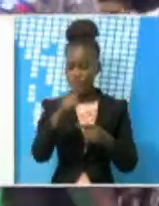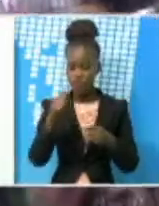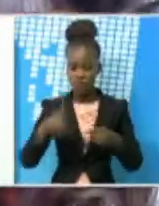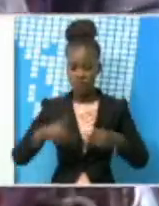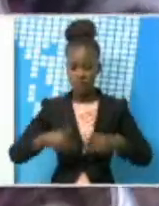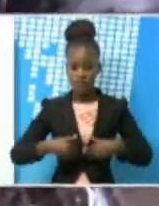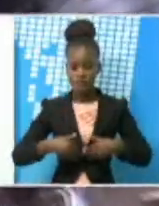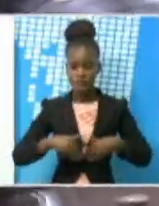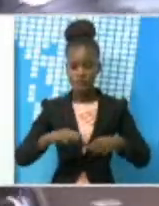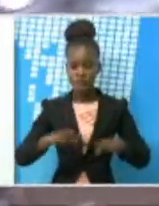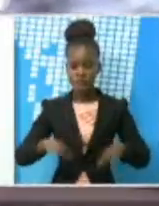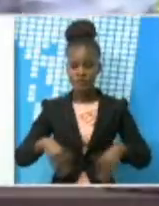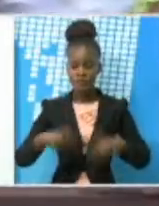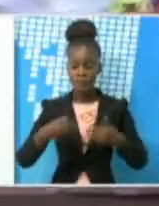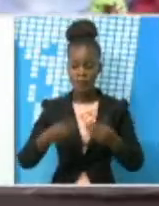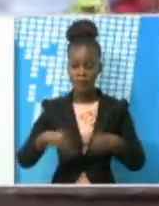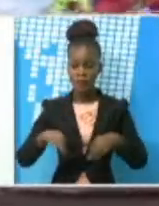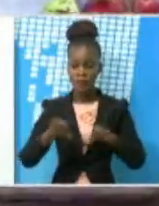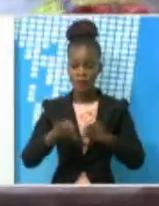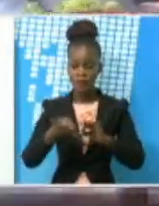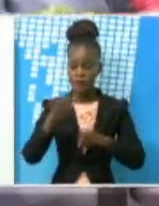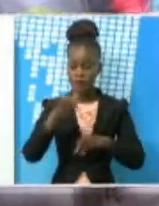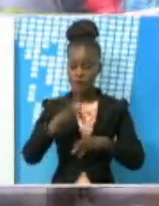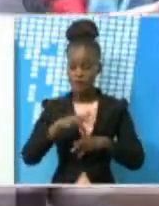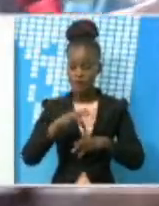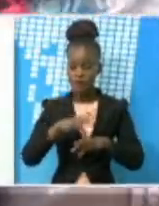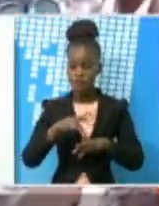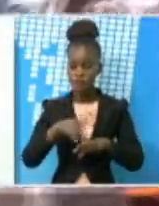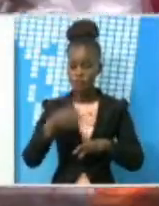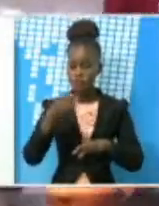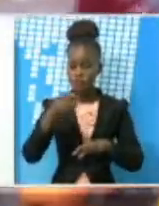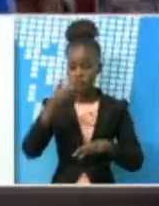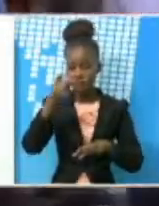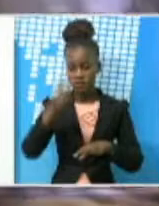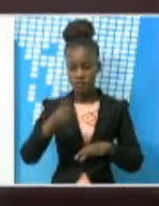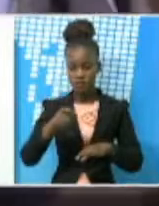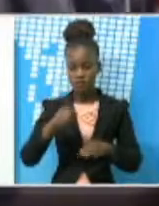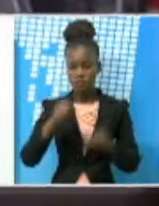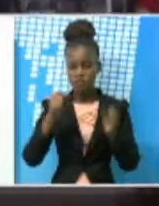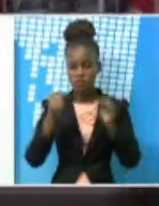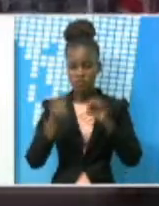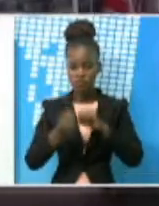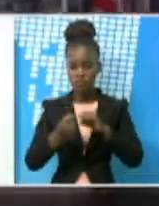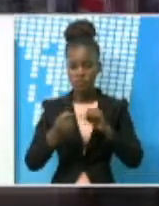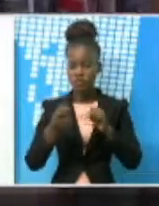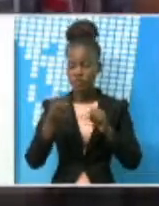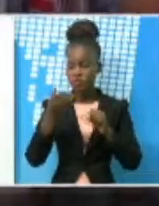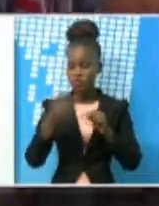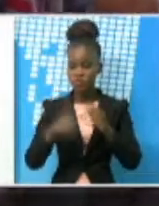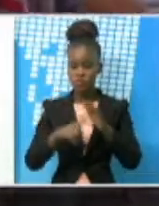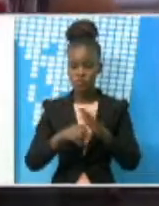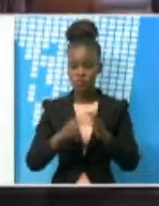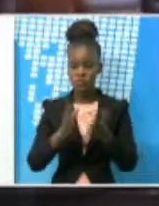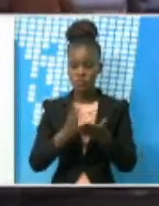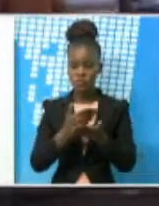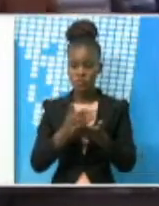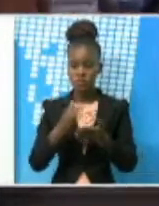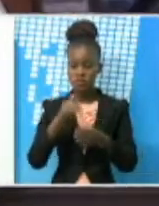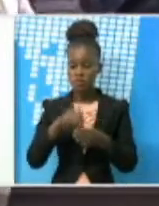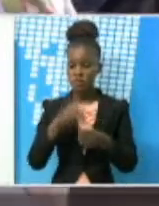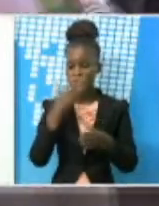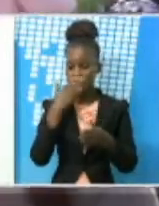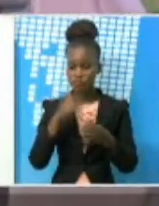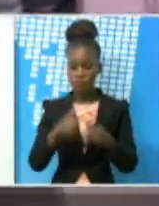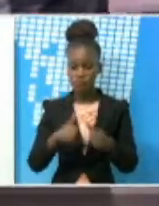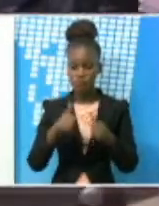However, it is important to ensure that the disbursement process is transparent and that the funds are distributed fairly to those who are